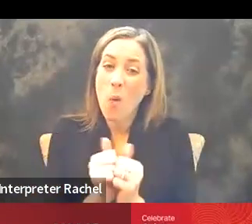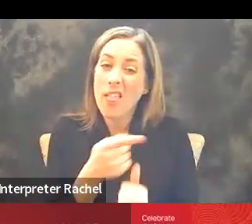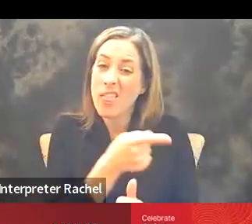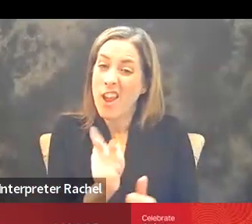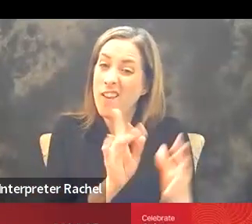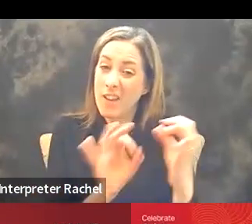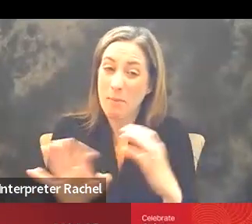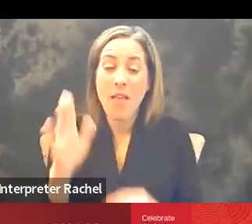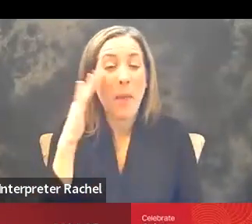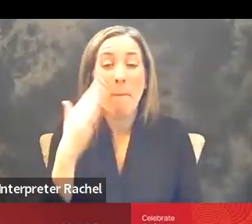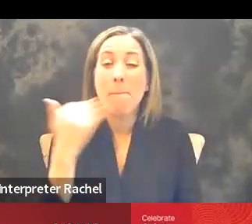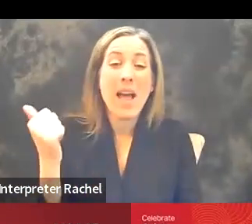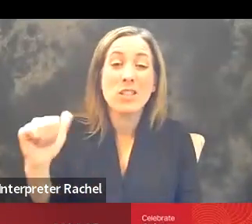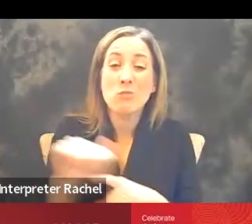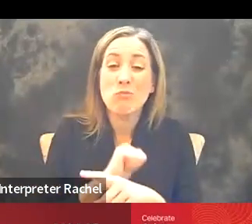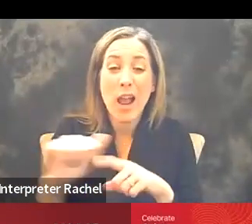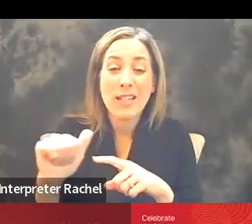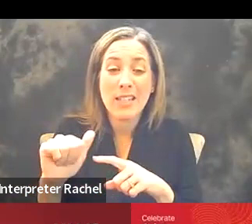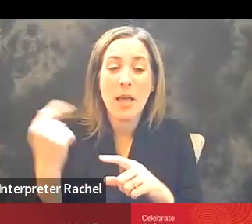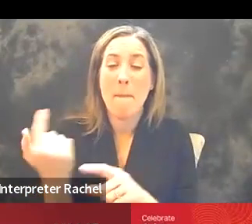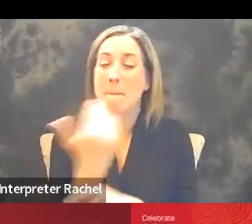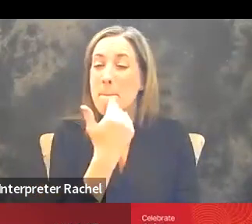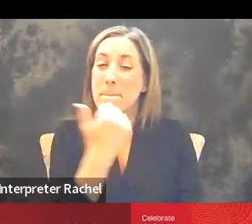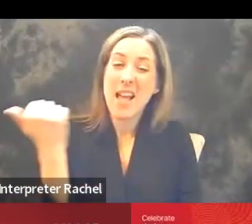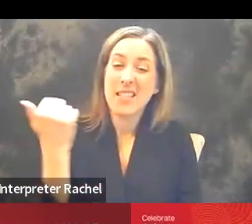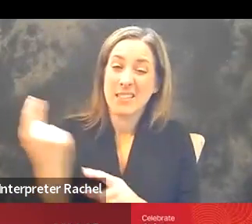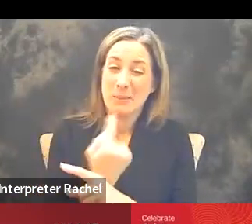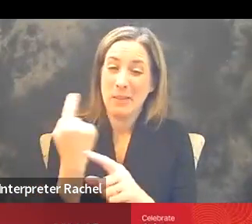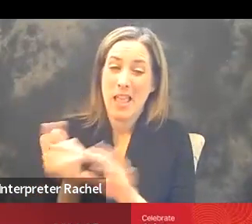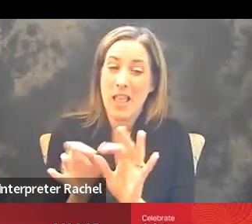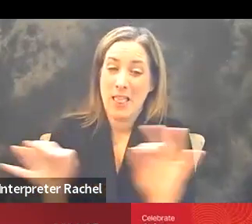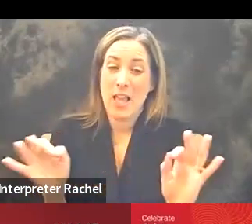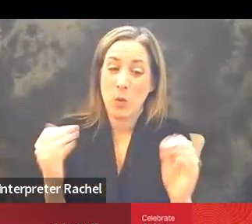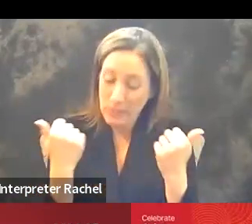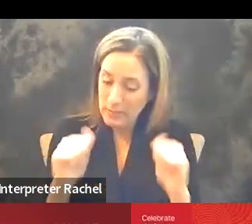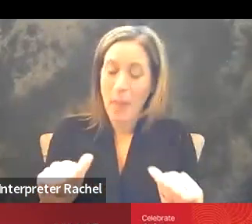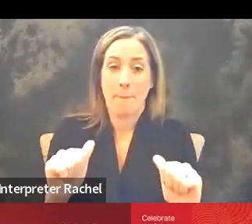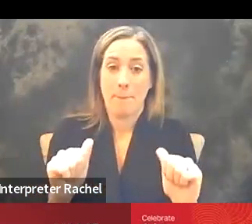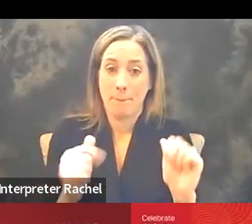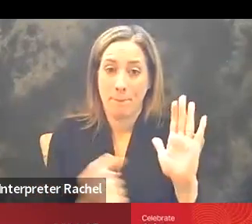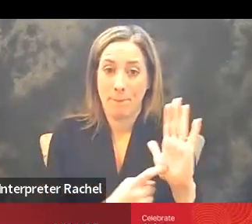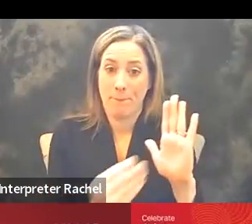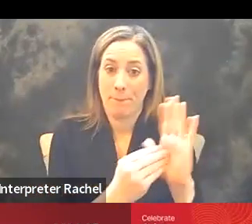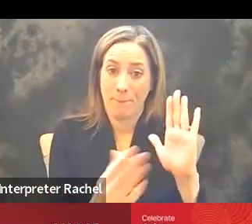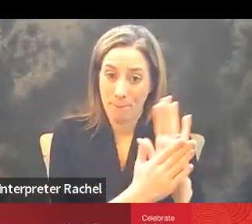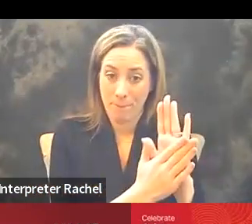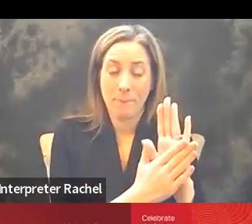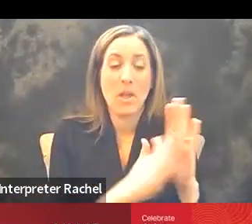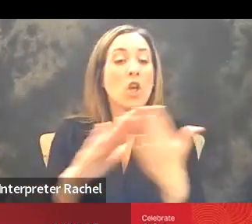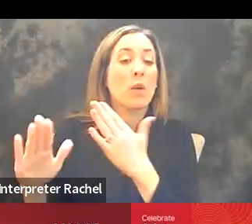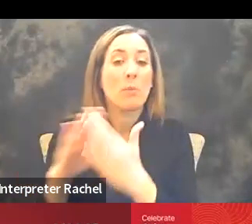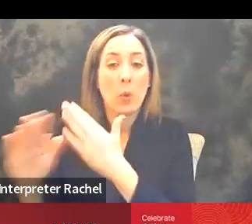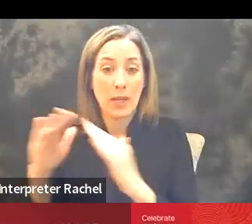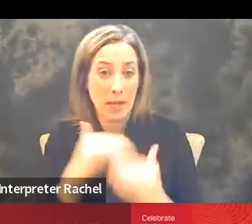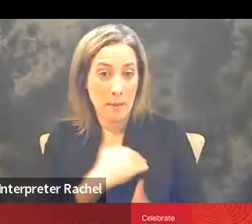is put your best plain language foot forward, put that document in front of community members. And we do this